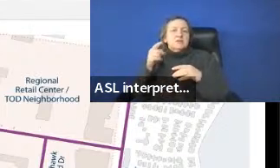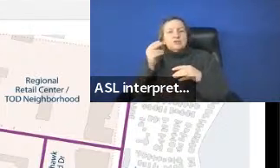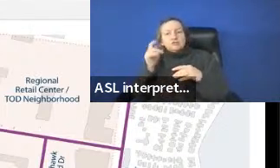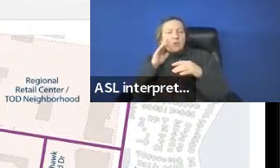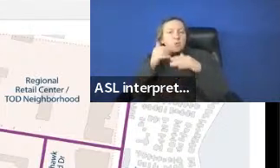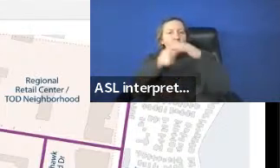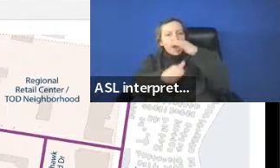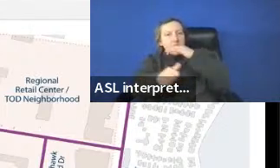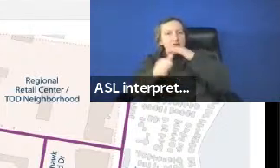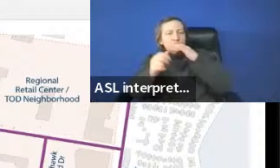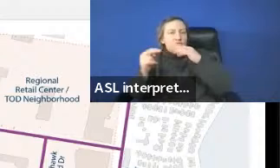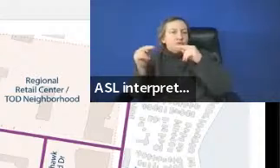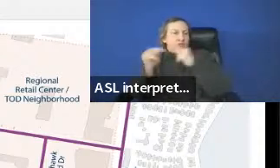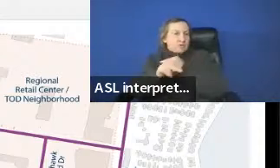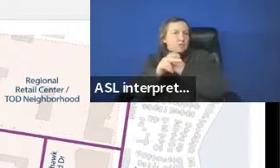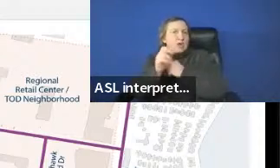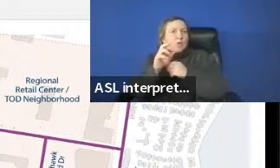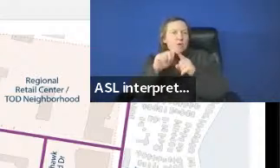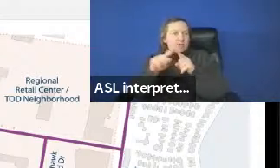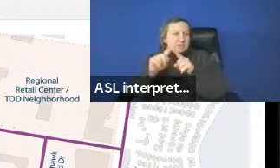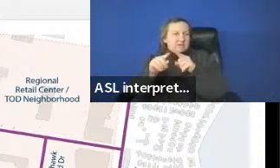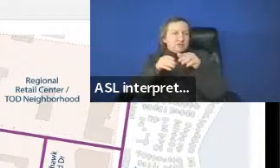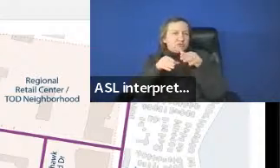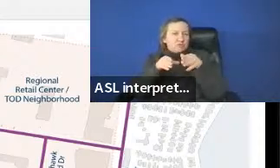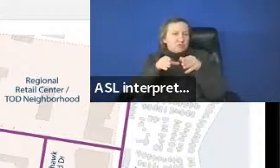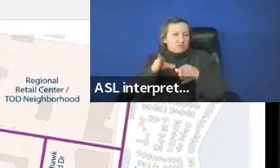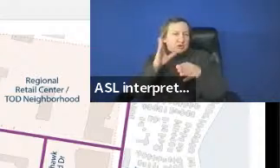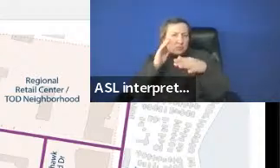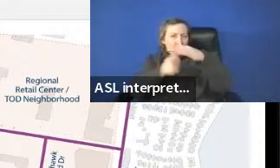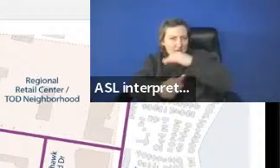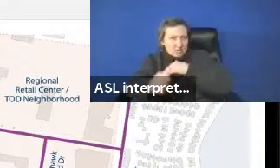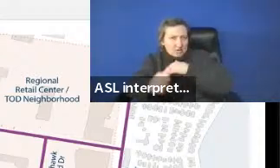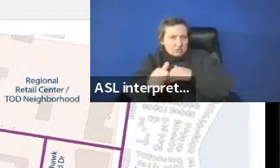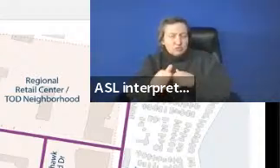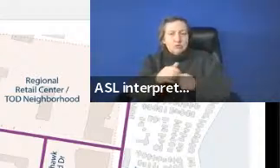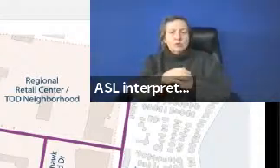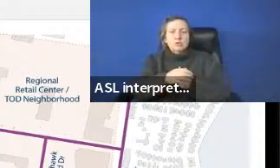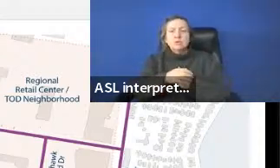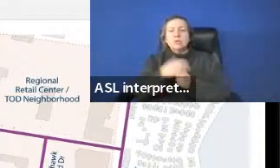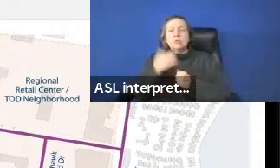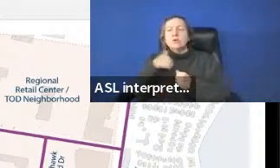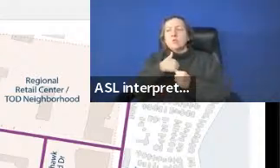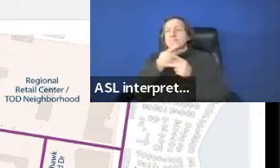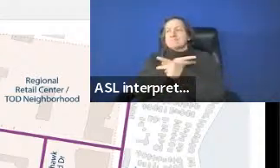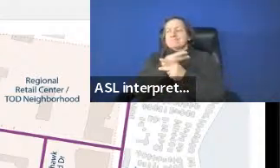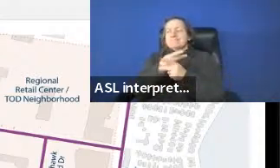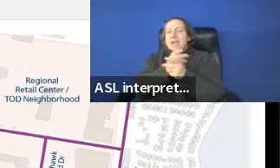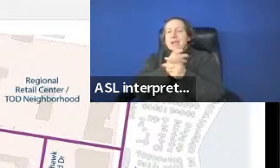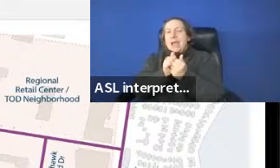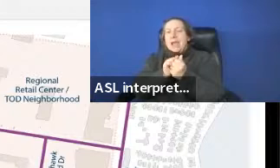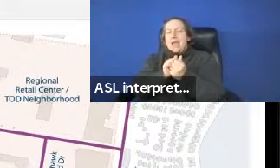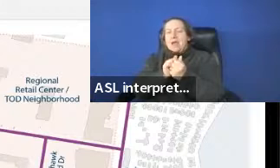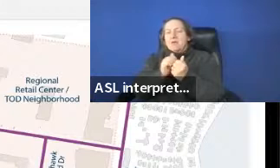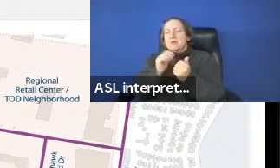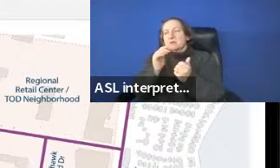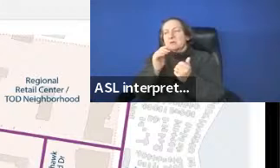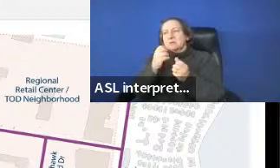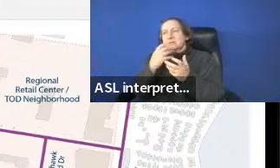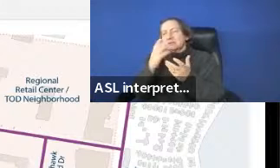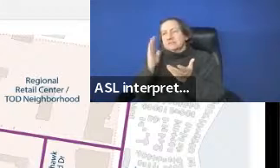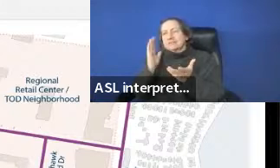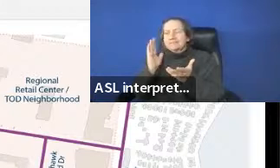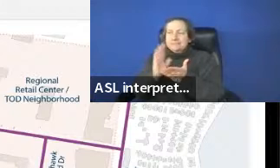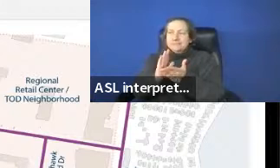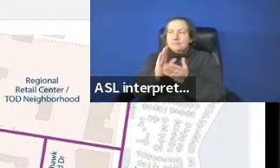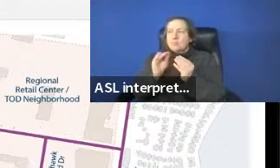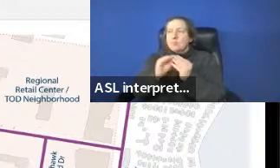freeway or different streets, but we're looking at how to minimize it so that it's more of you're going